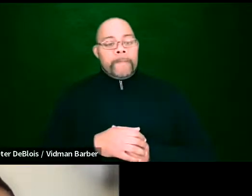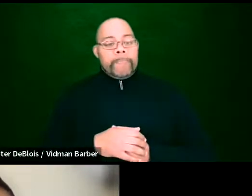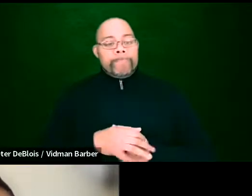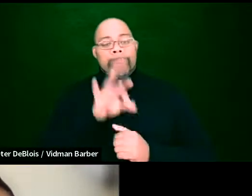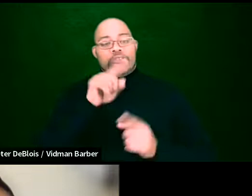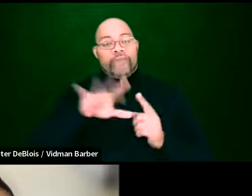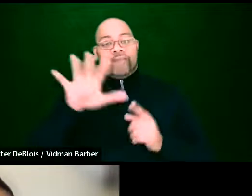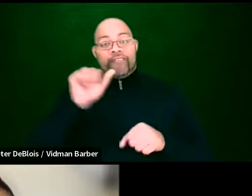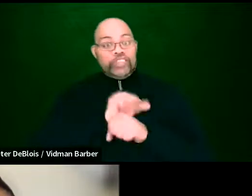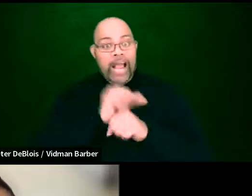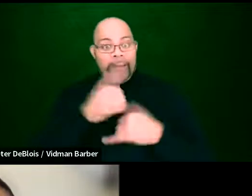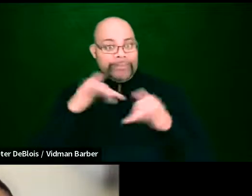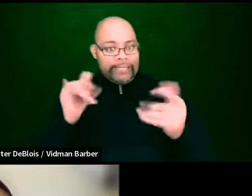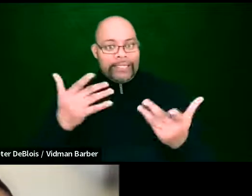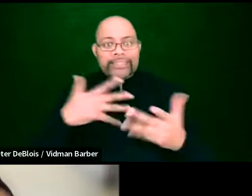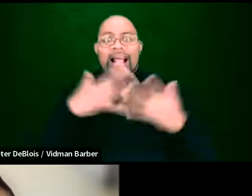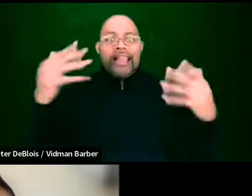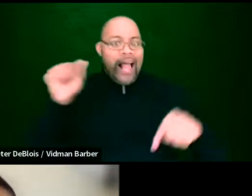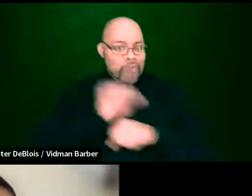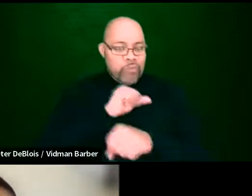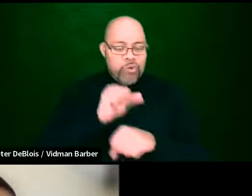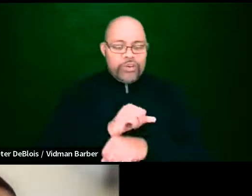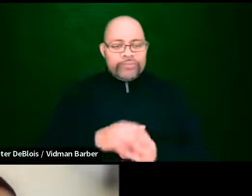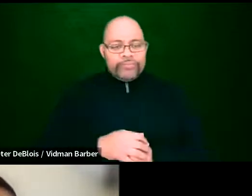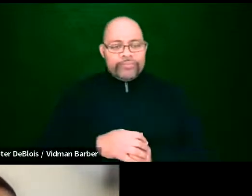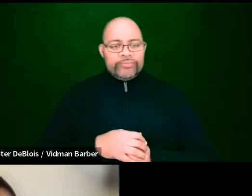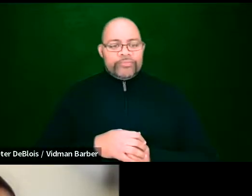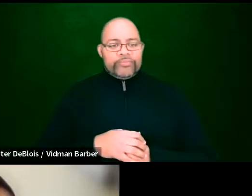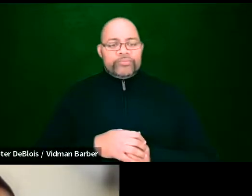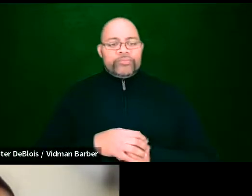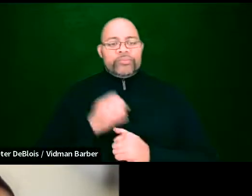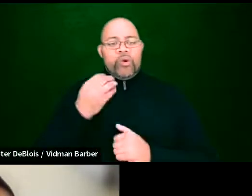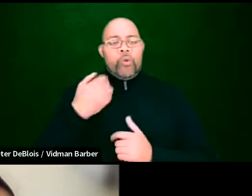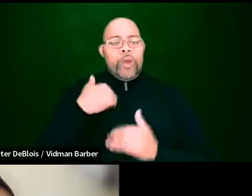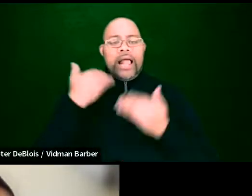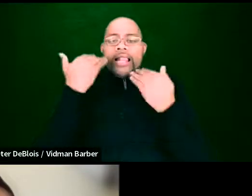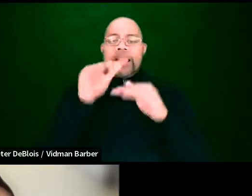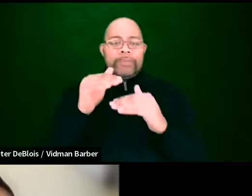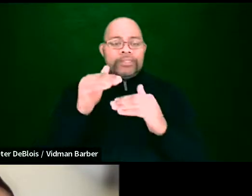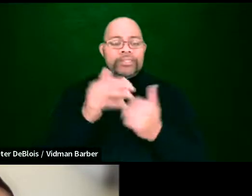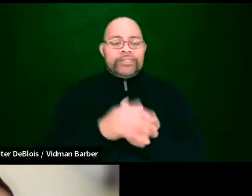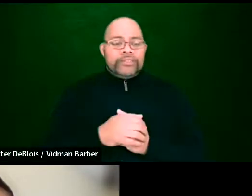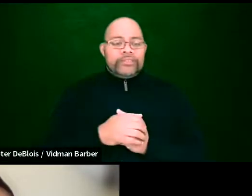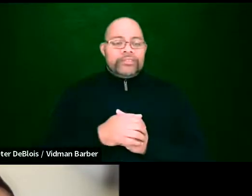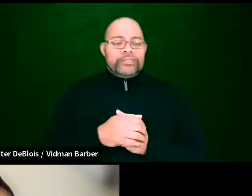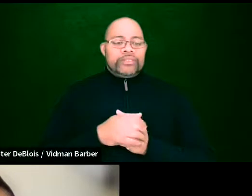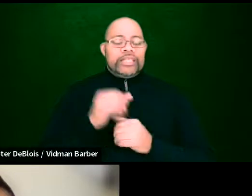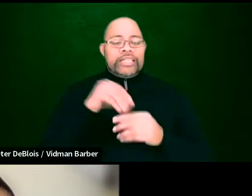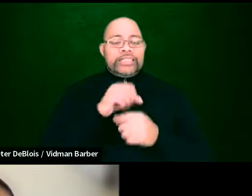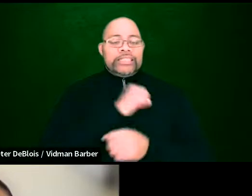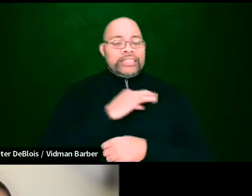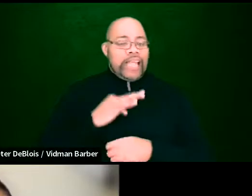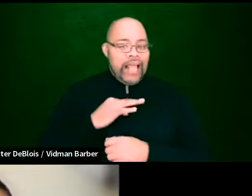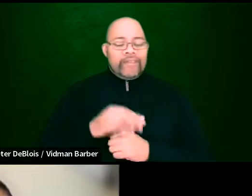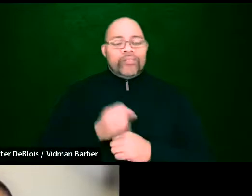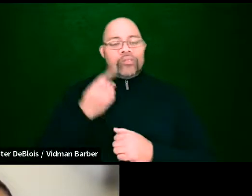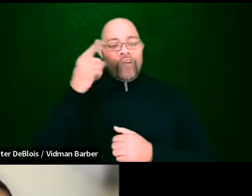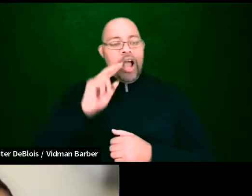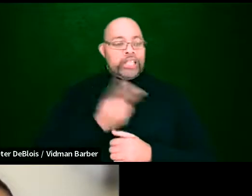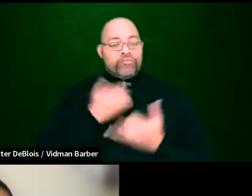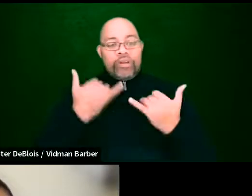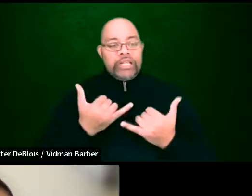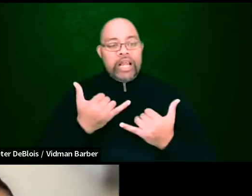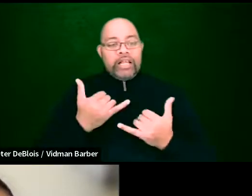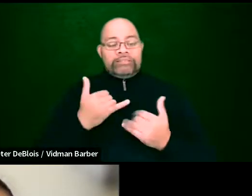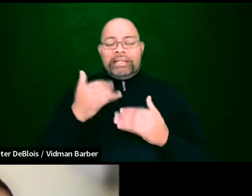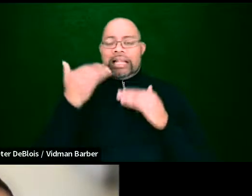9-to-5 job, it's a lot of work. So we're limited in personnel capacity. So for us right now, the